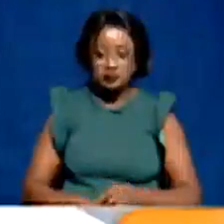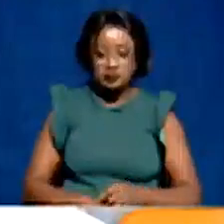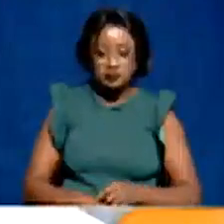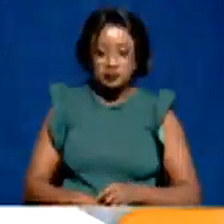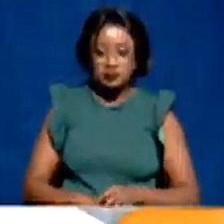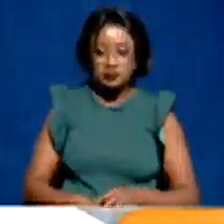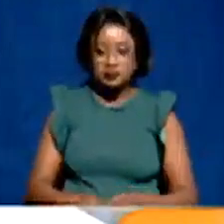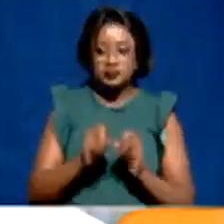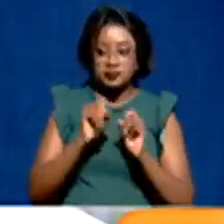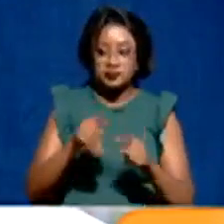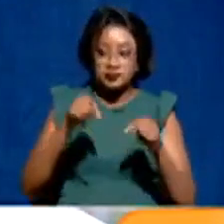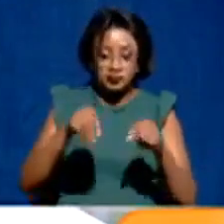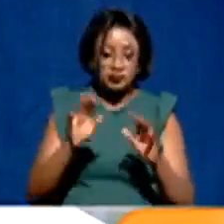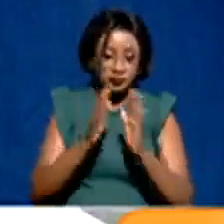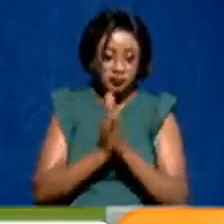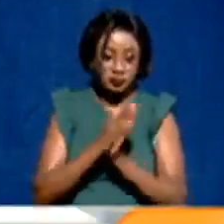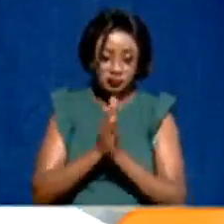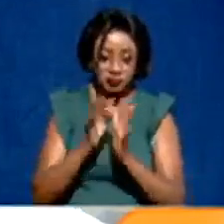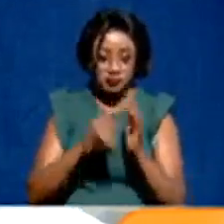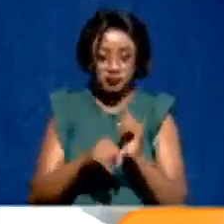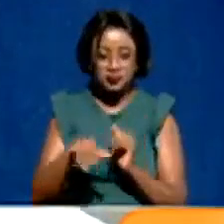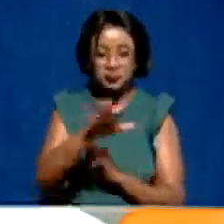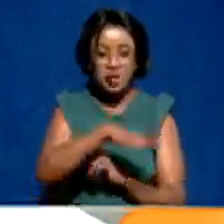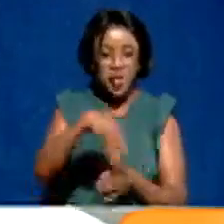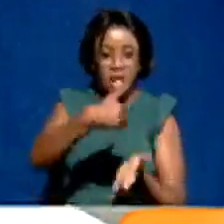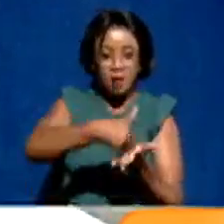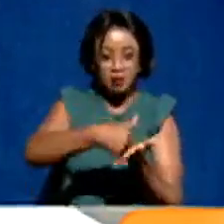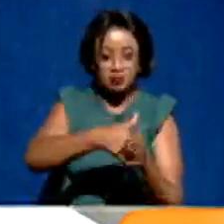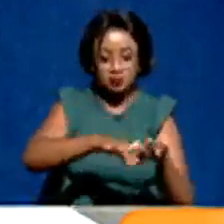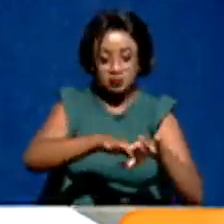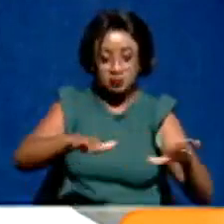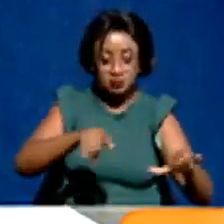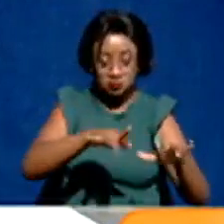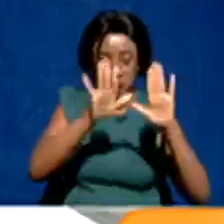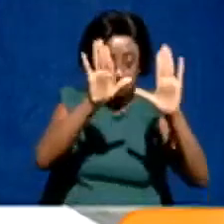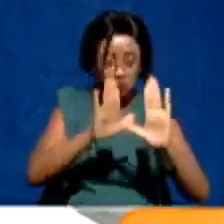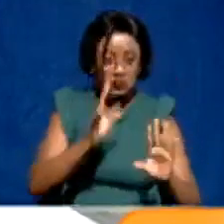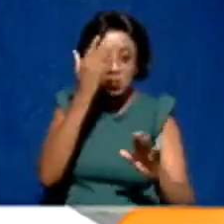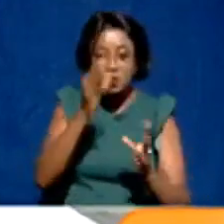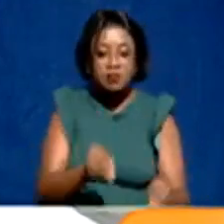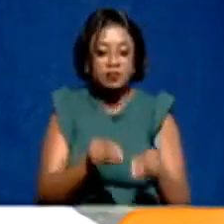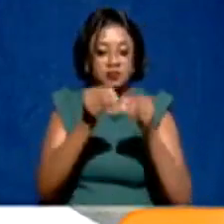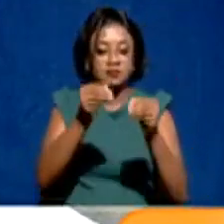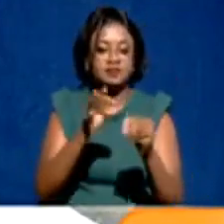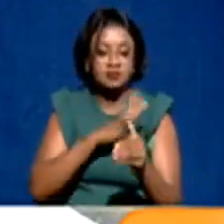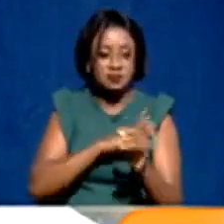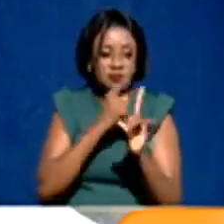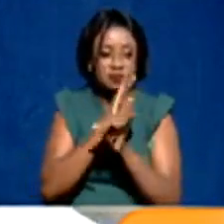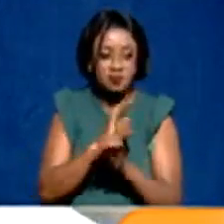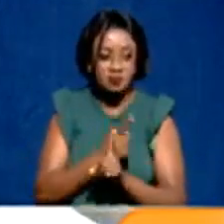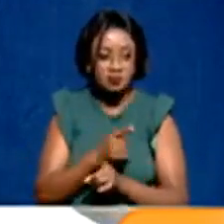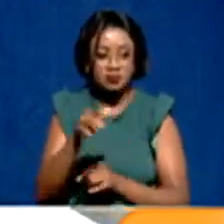All right, on to our weekly feature, Citizen Planet. And wetlands are important ecosystems that provide a variety of benefits to